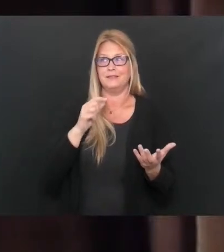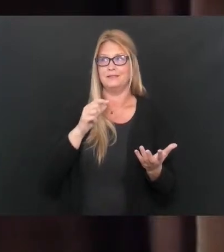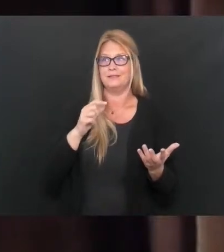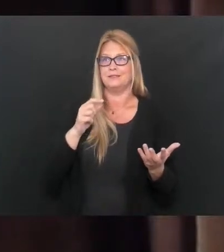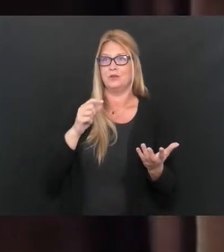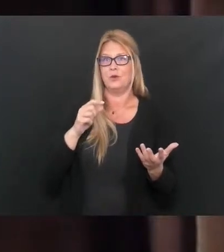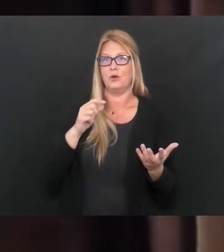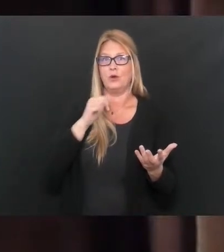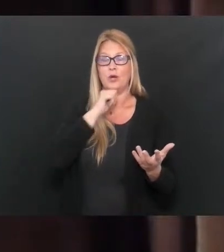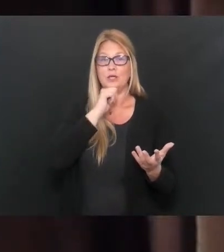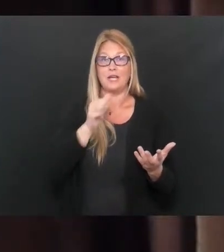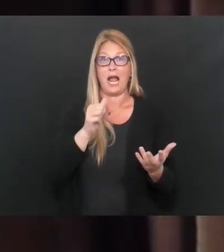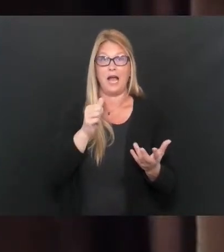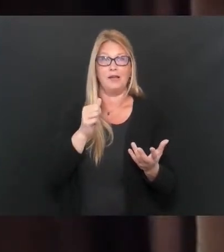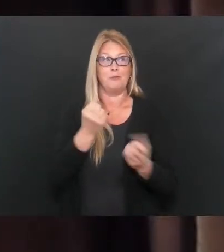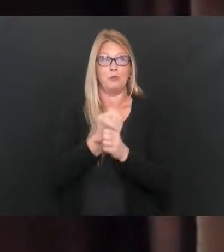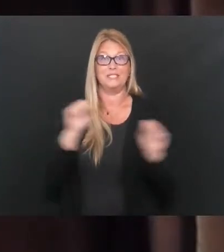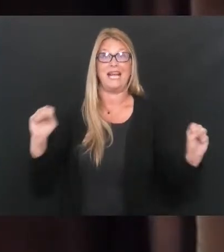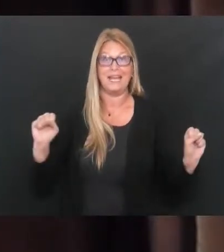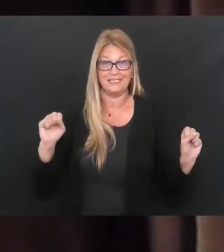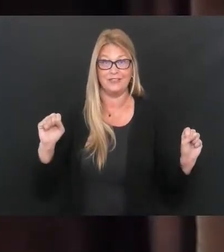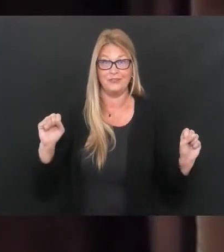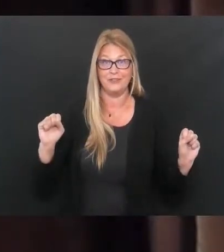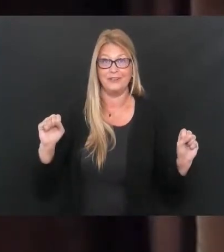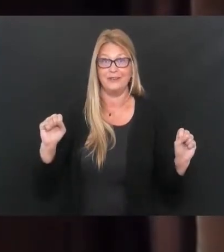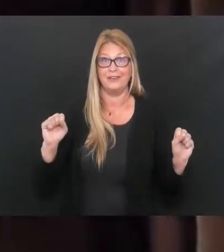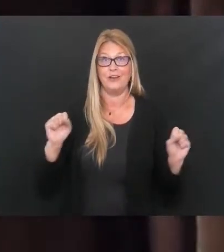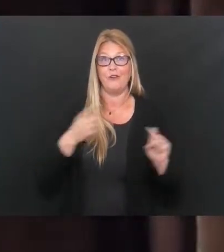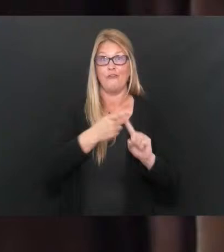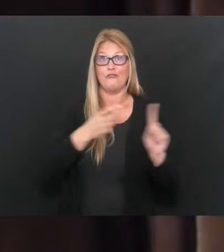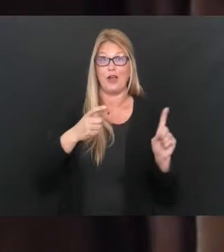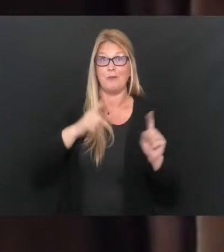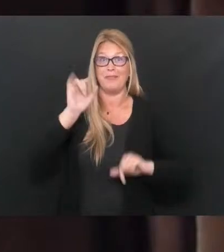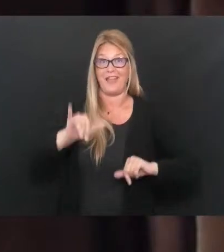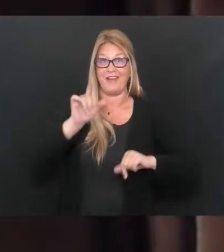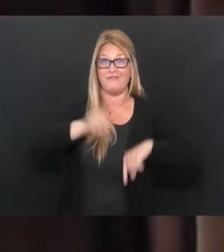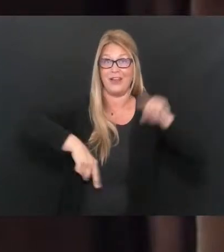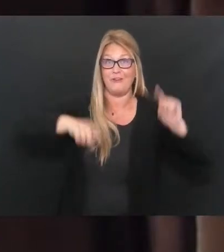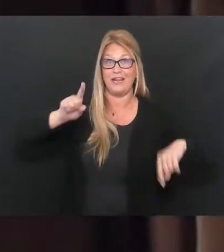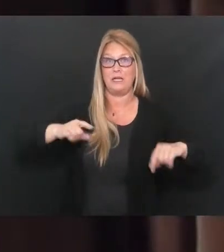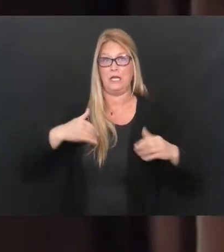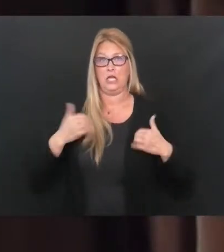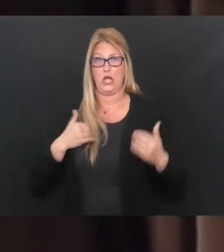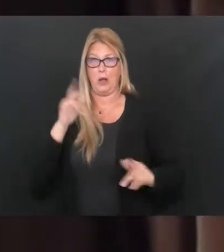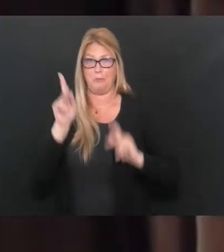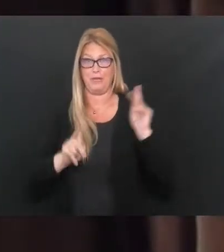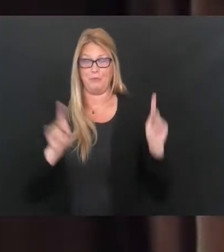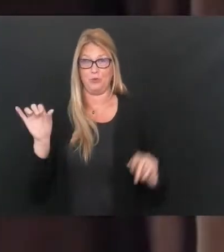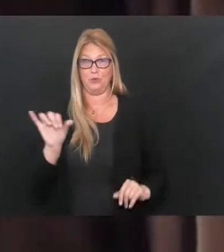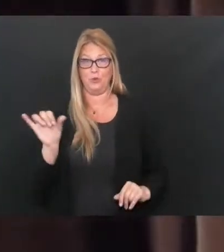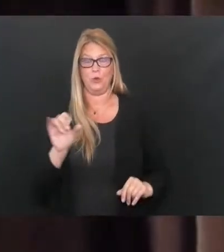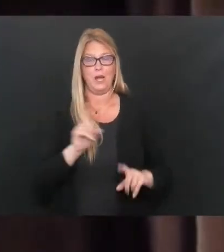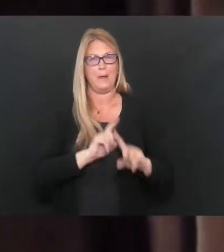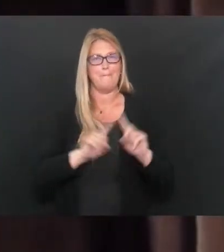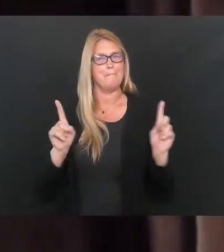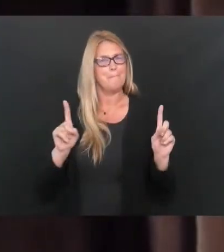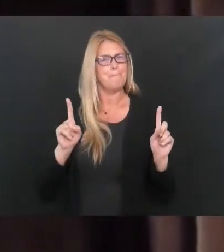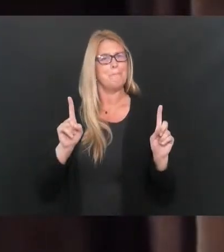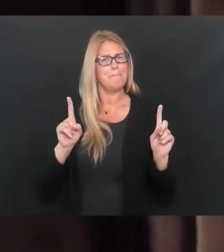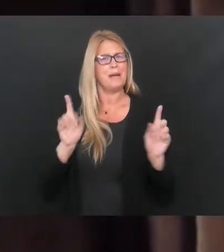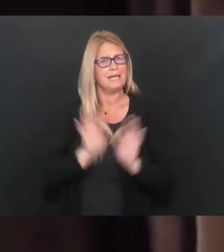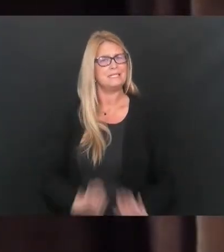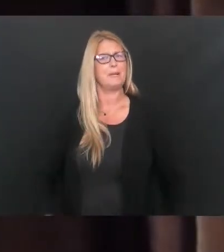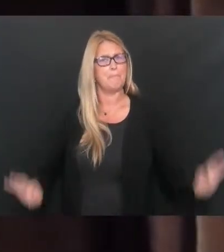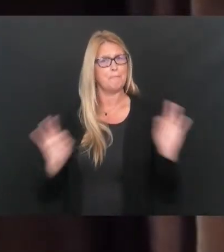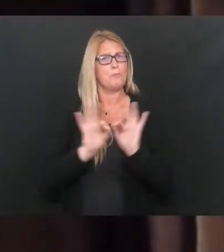being at risk for getting COVID-19 today, young people included, but also that it is very, very